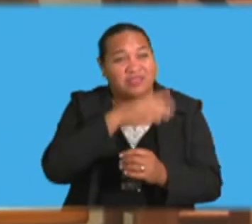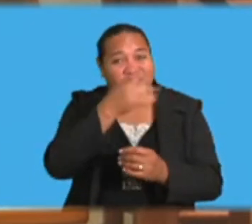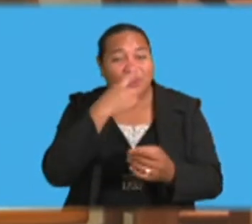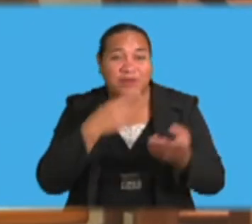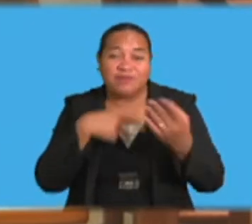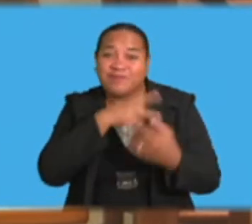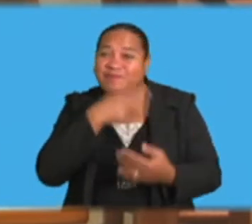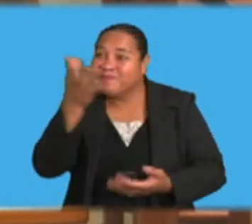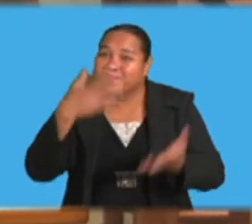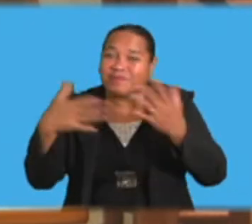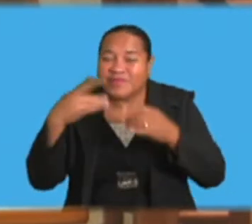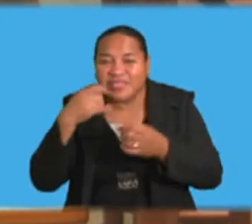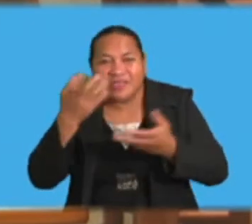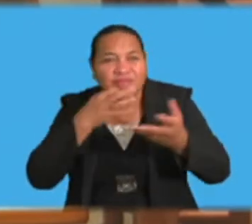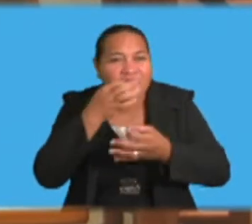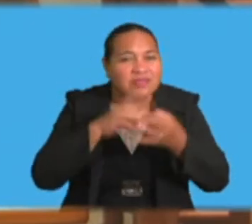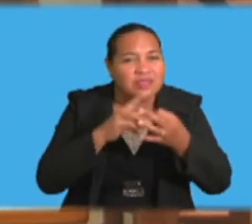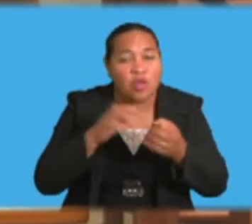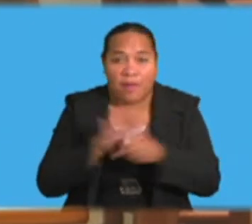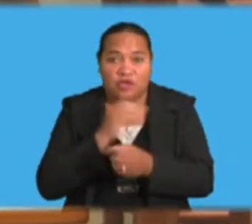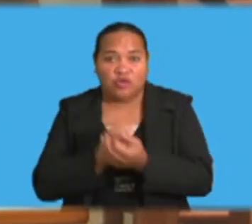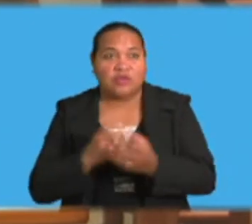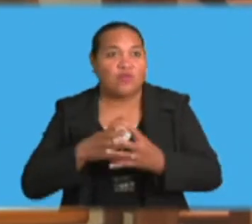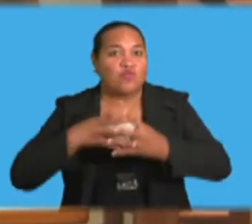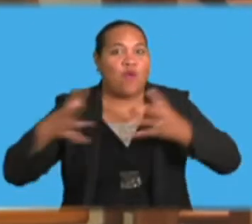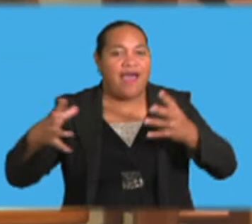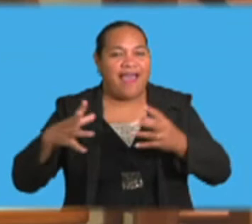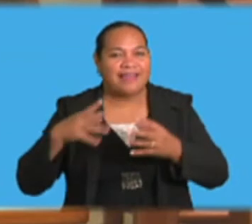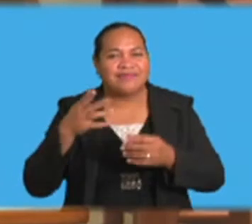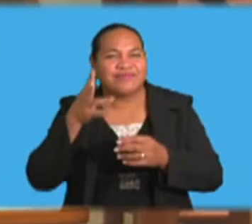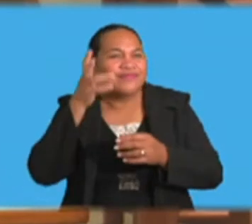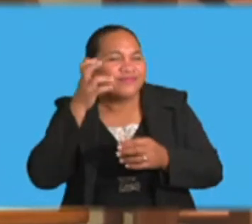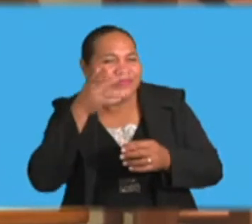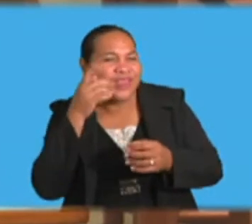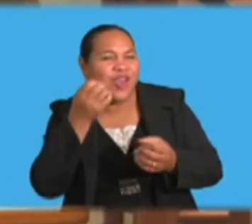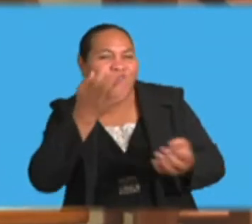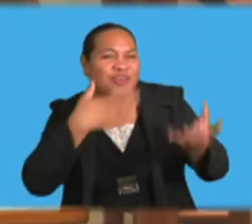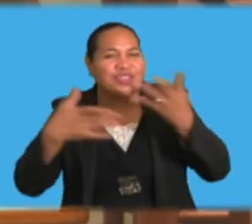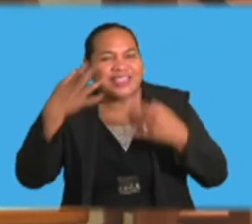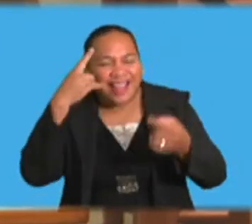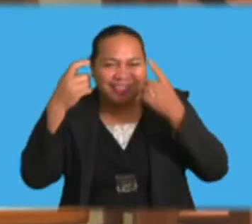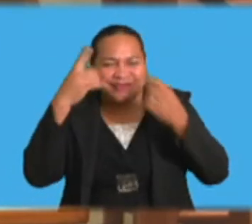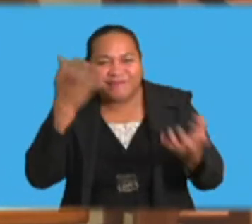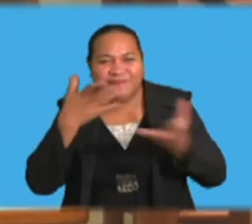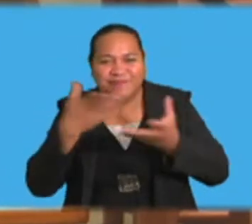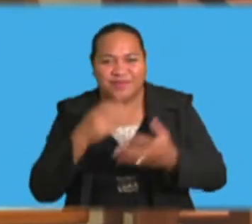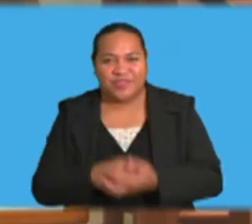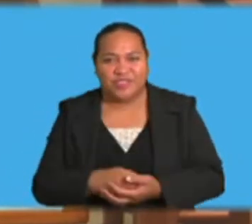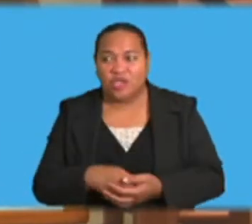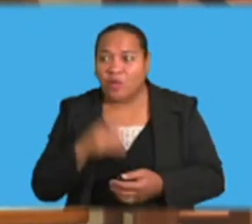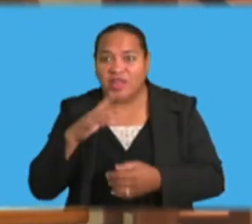government departments to ensure that the widest possible consultations have been undertaken and no issues have been